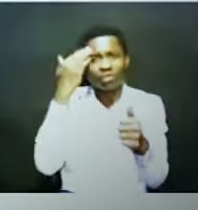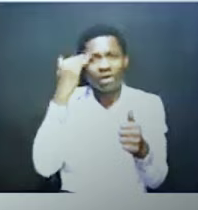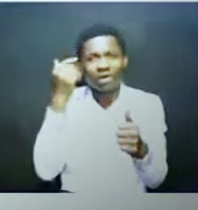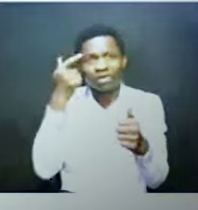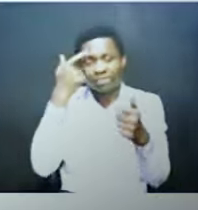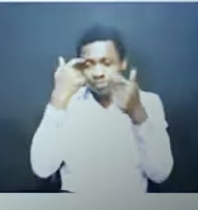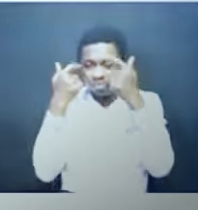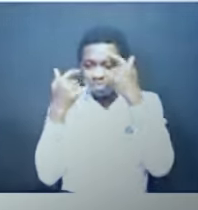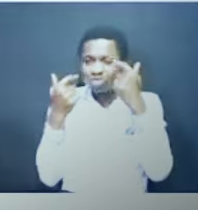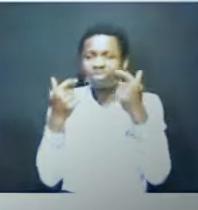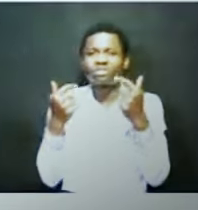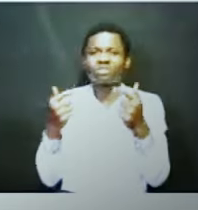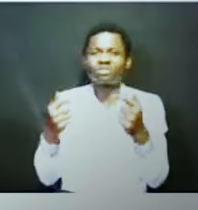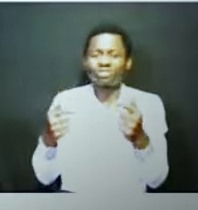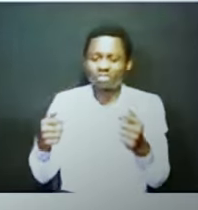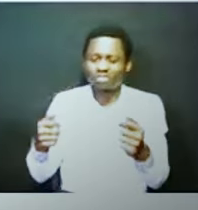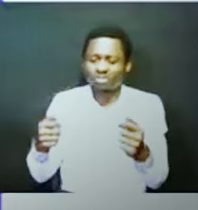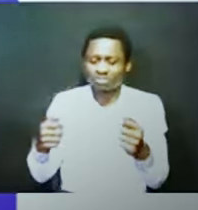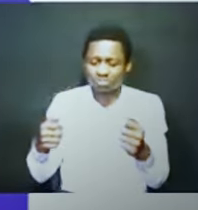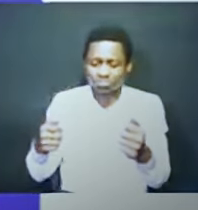He is